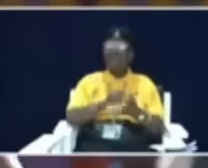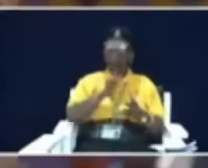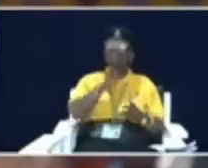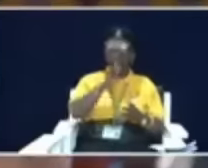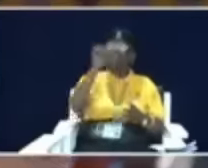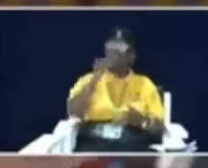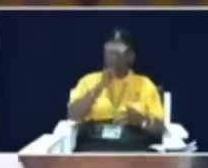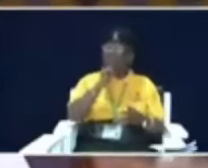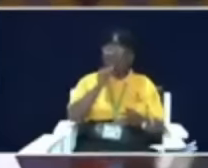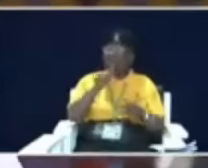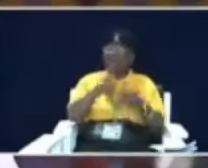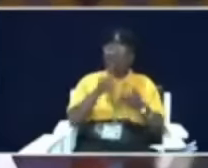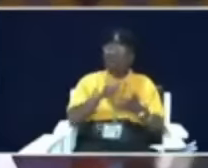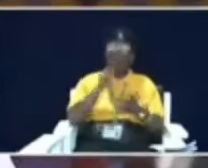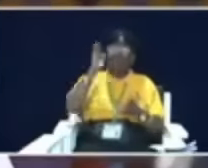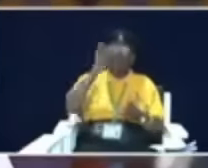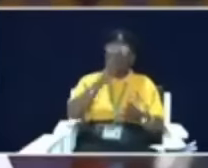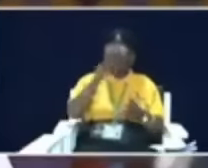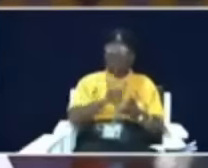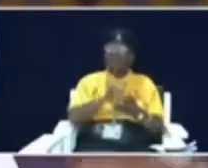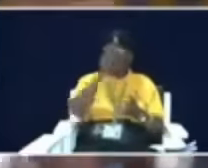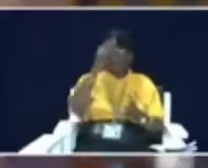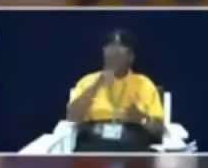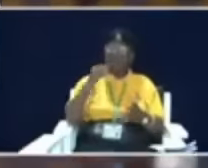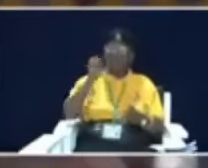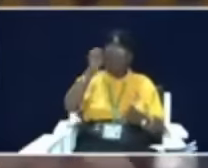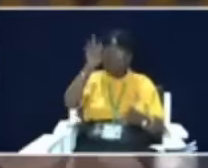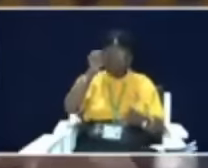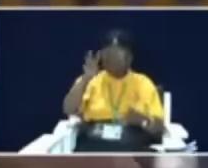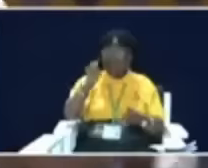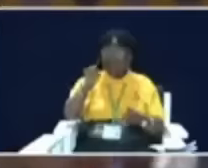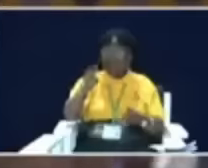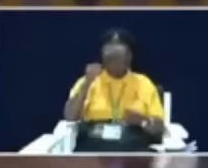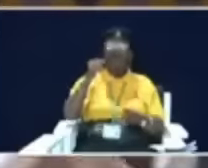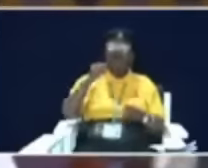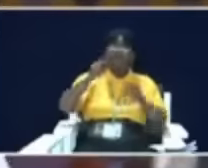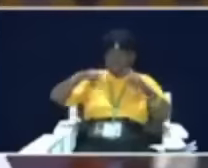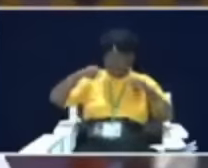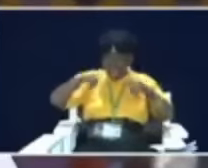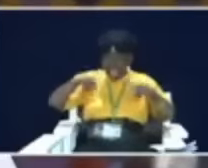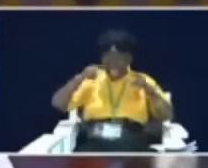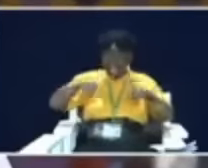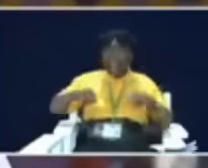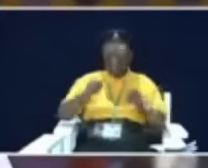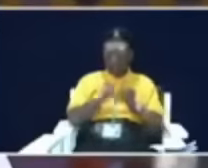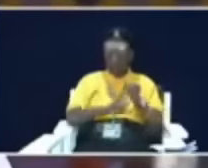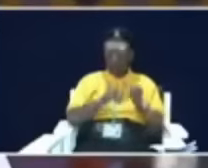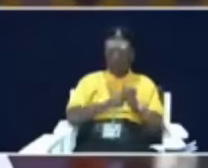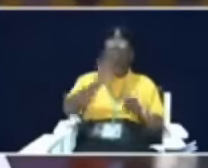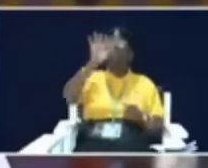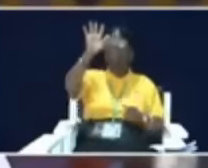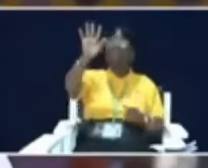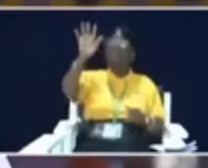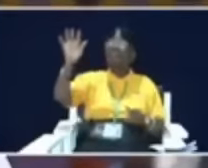every five days. You can see 5 days ahead and then you can't go further.